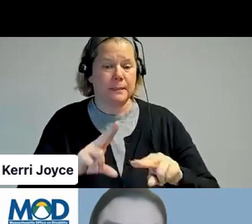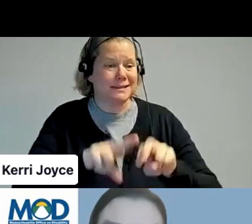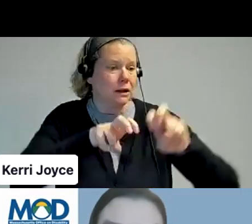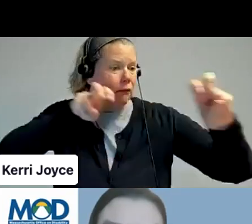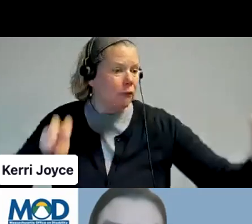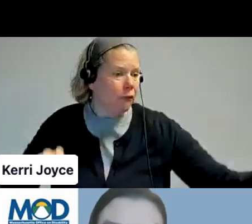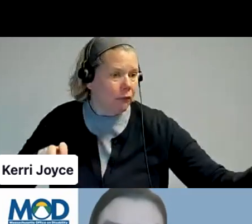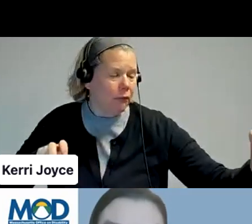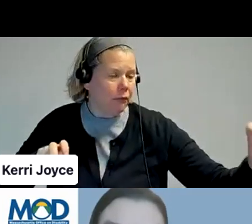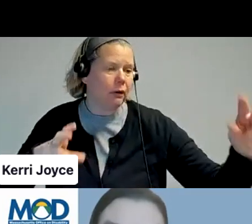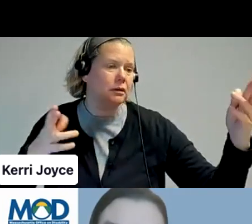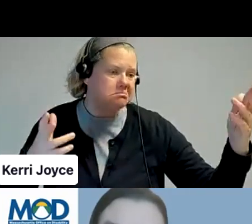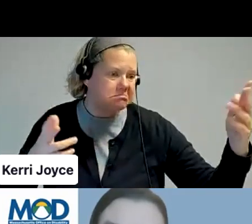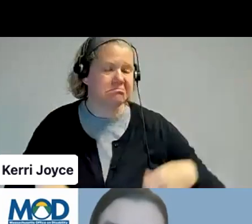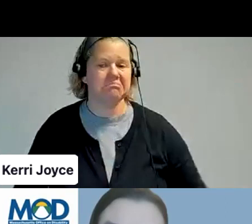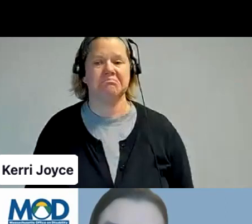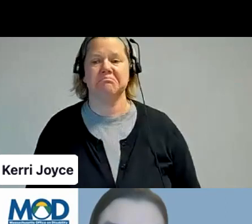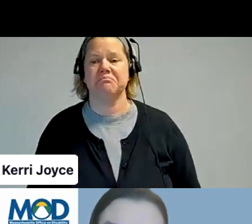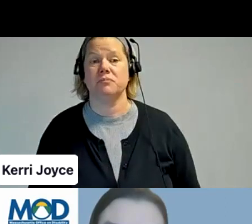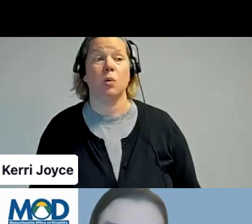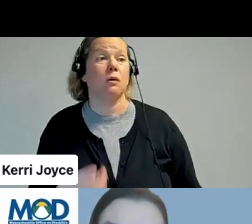on either side of a restaurant.